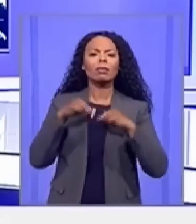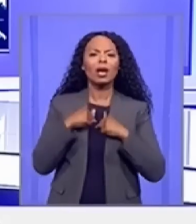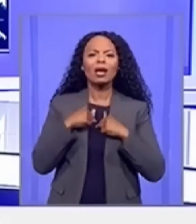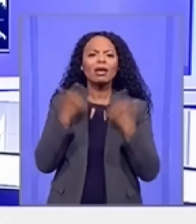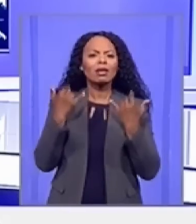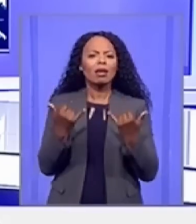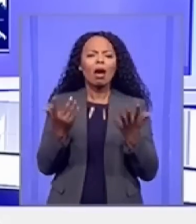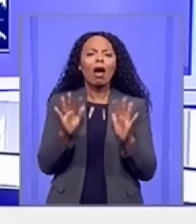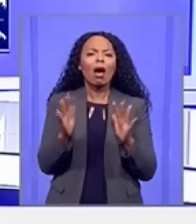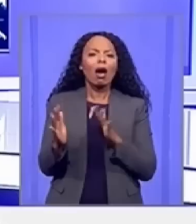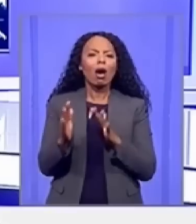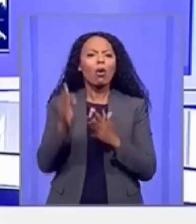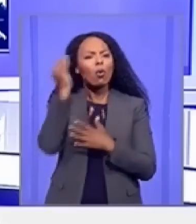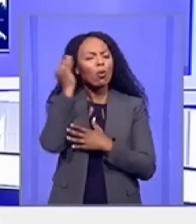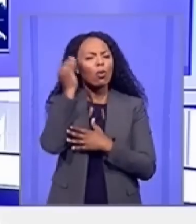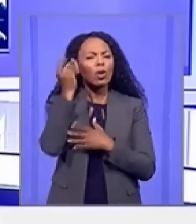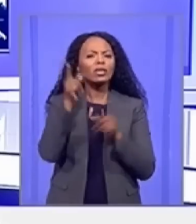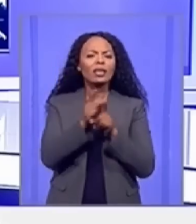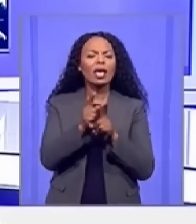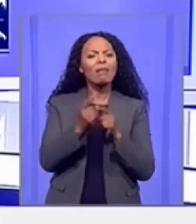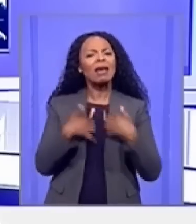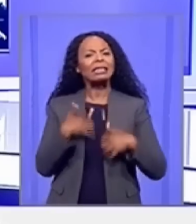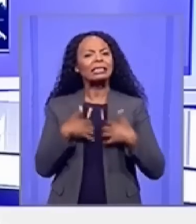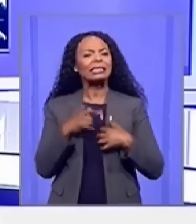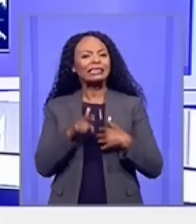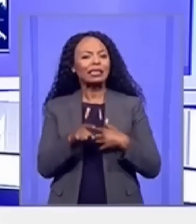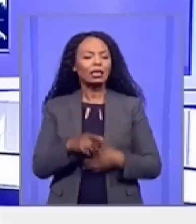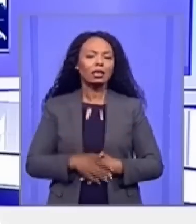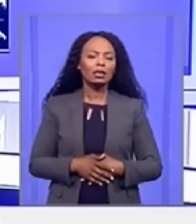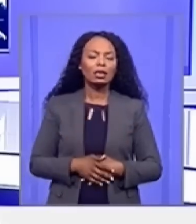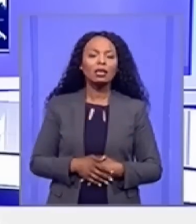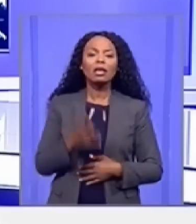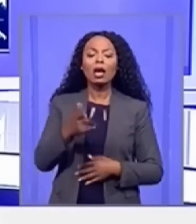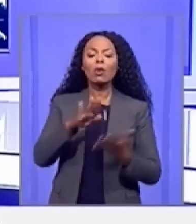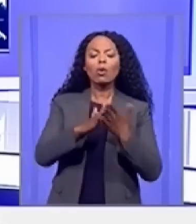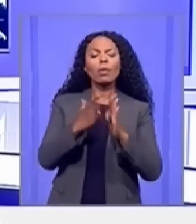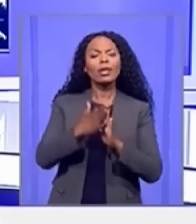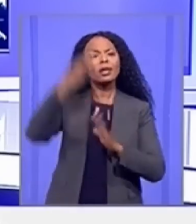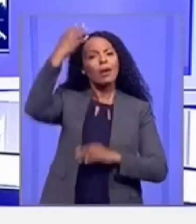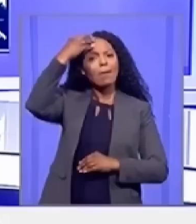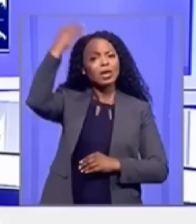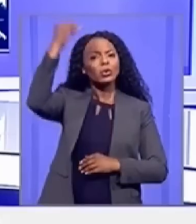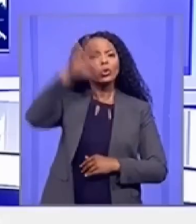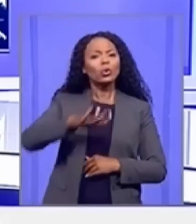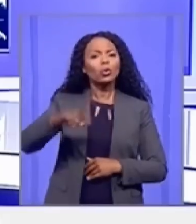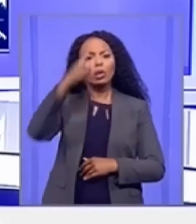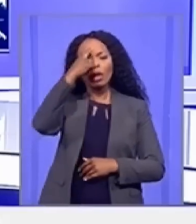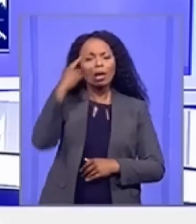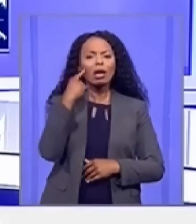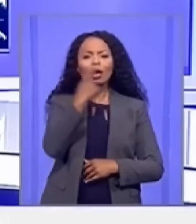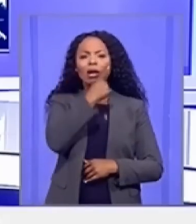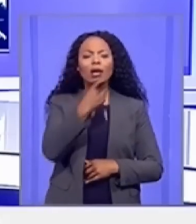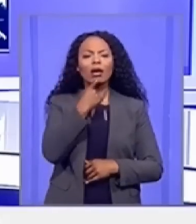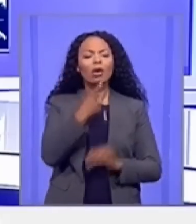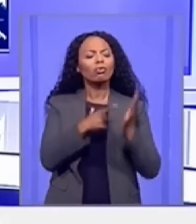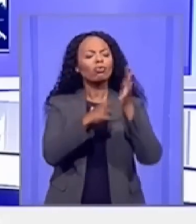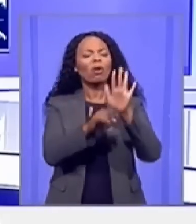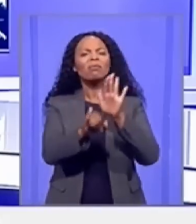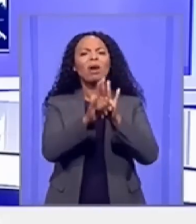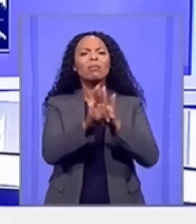kgothalla ha re sheba morabeng wa Basotho ngaka ke dintho dife tseo re ka reng ke matshwao a botjhaba